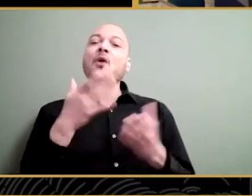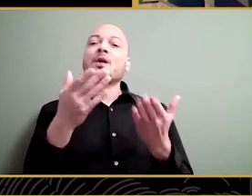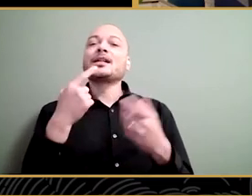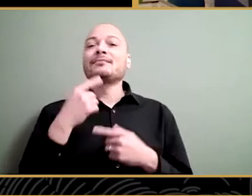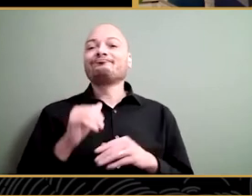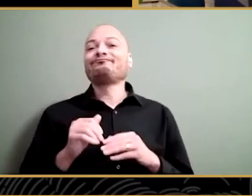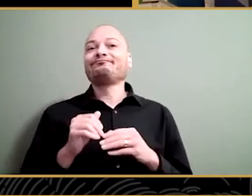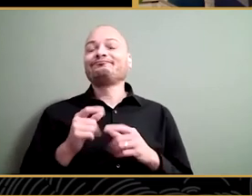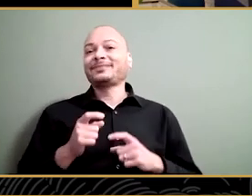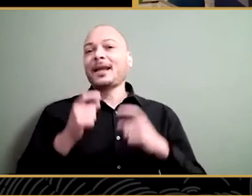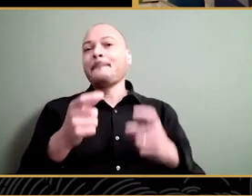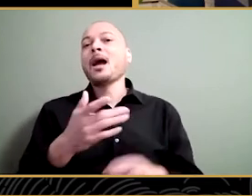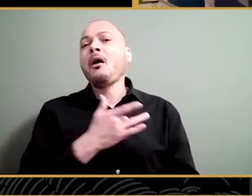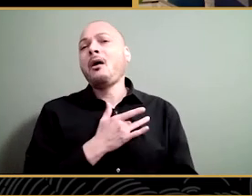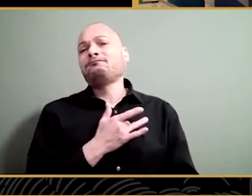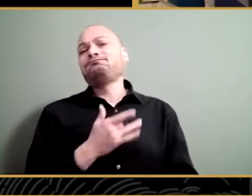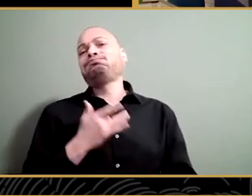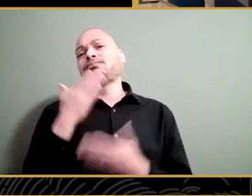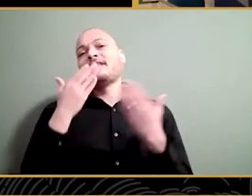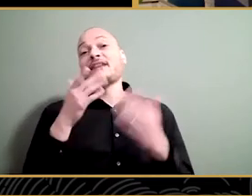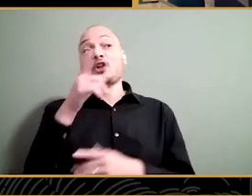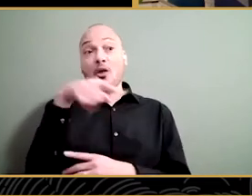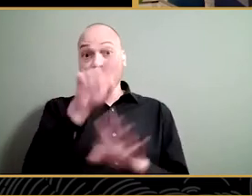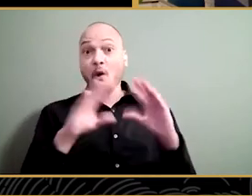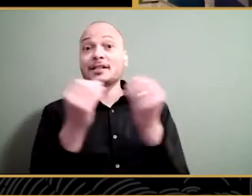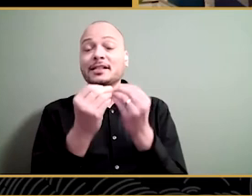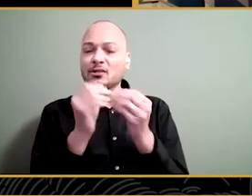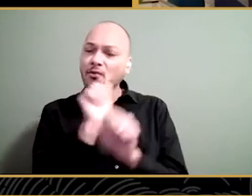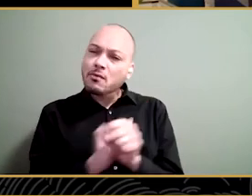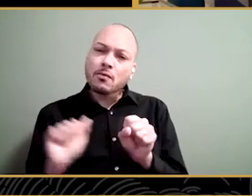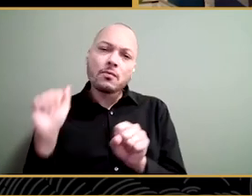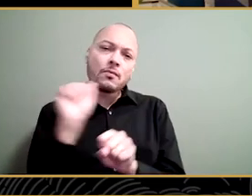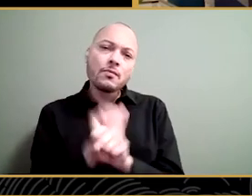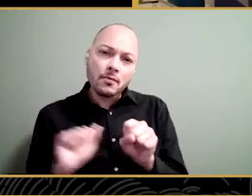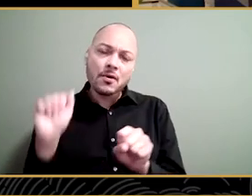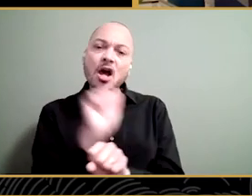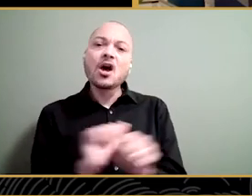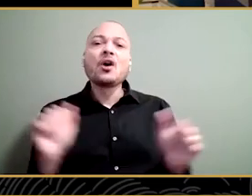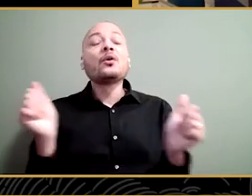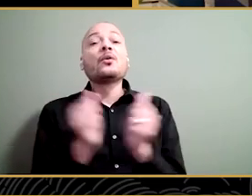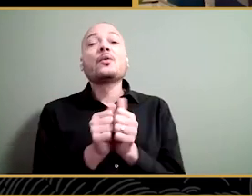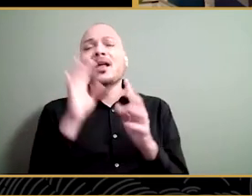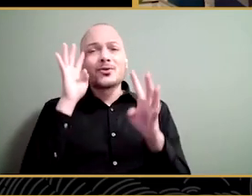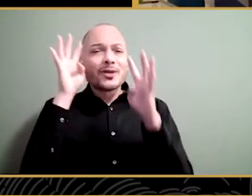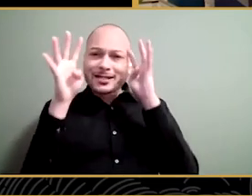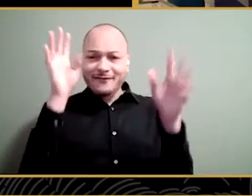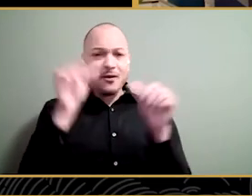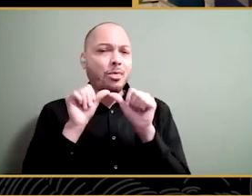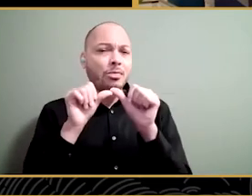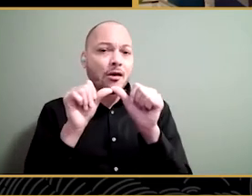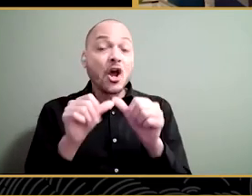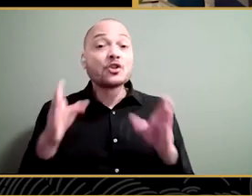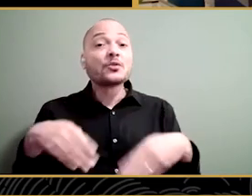want to send my heartfelt thanks to those organizations working tirelessly And with endless creativity